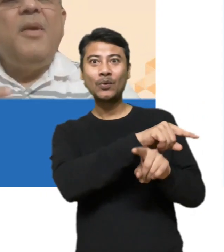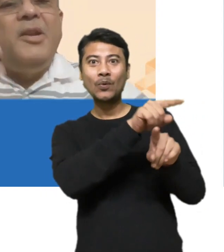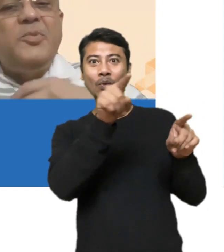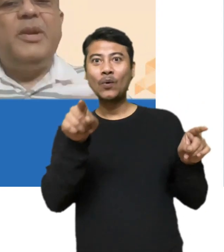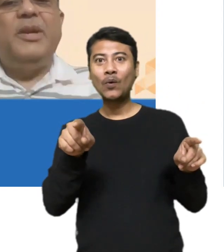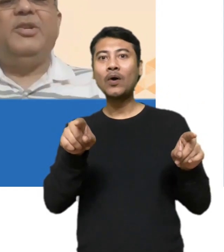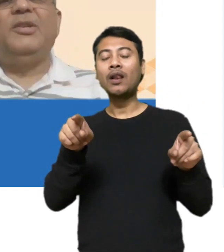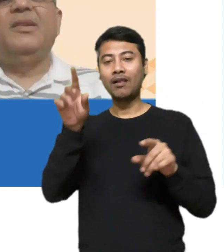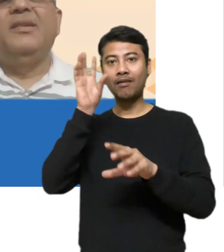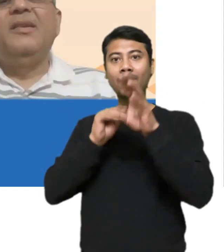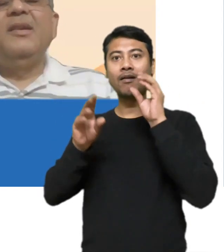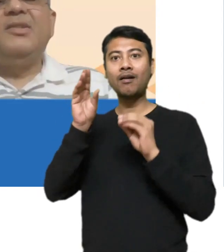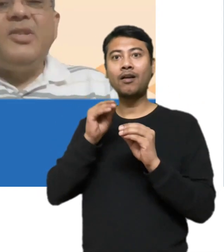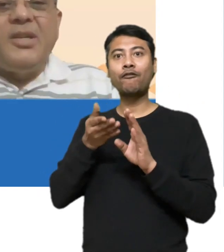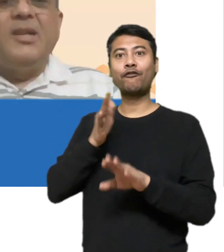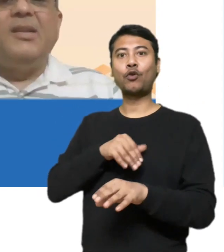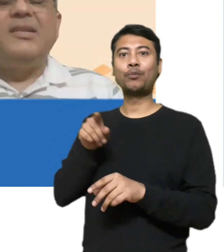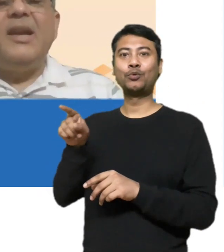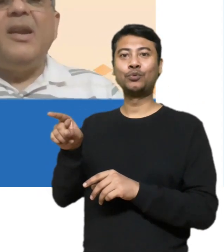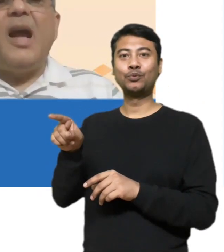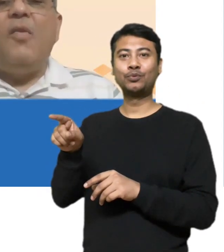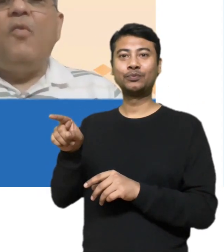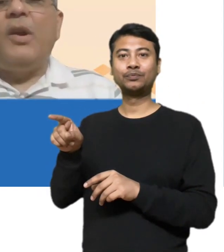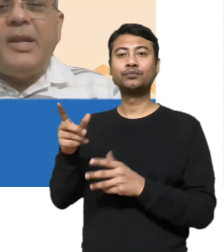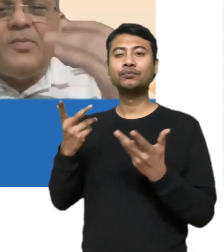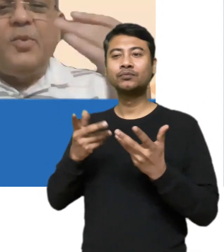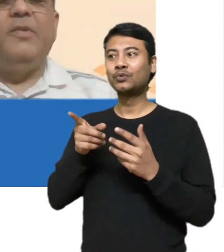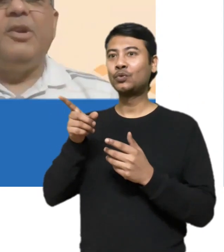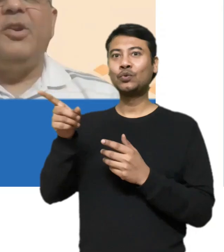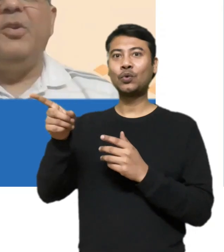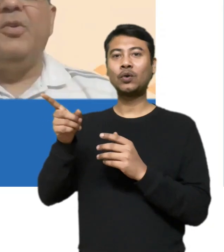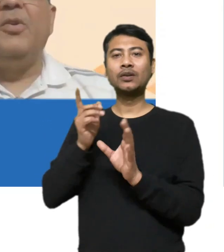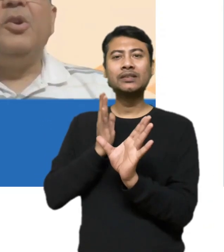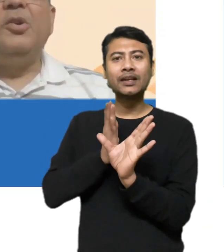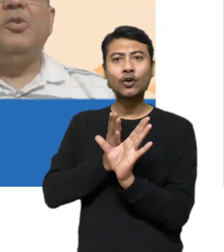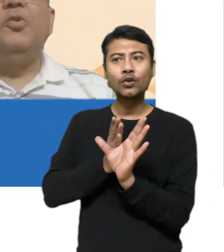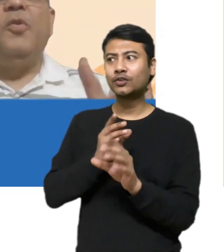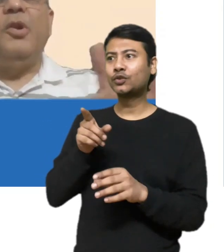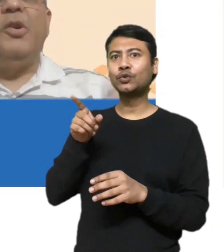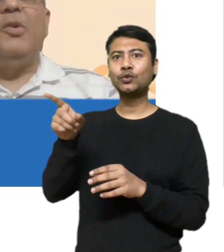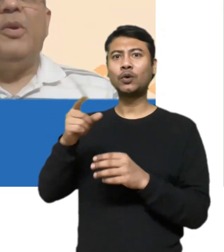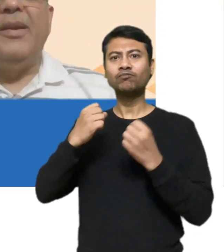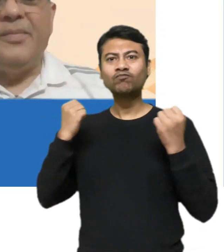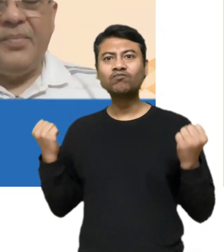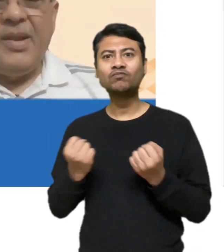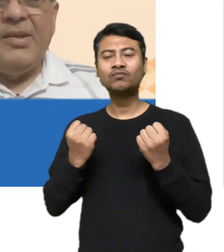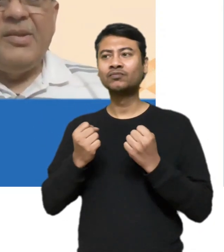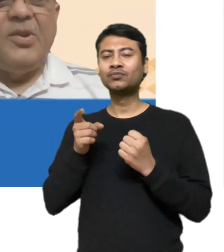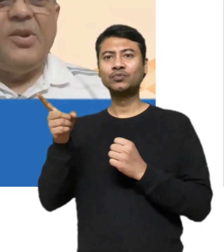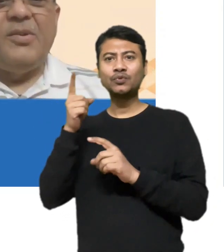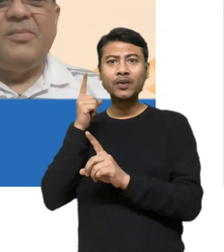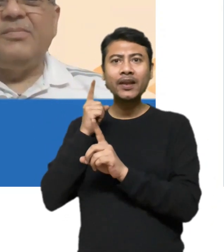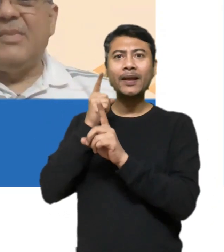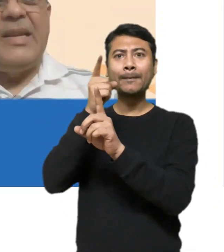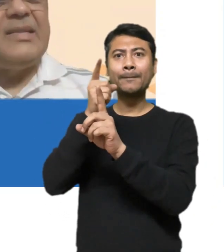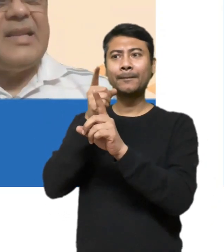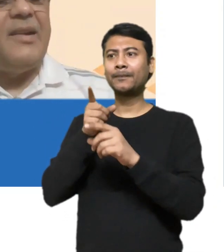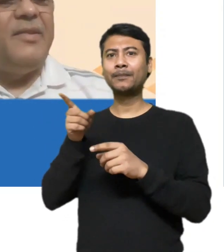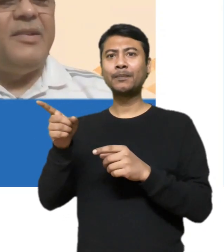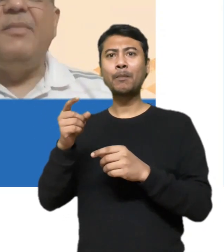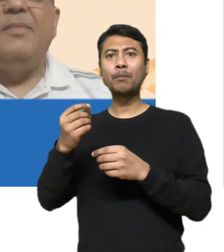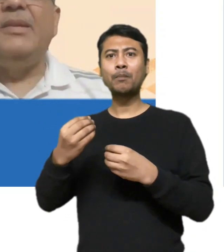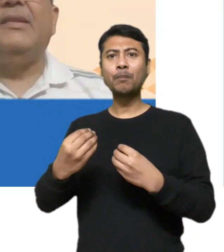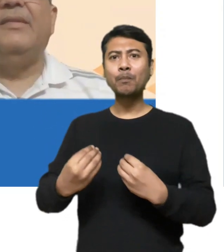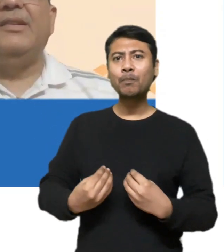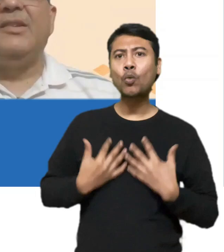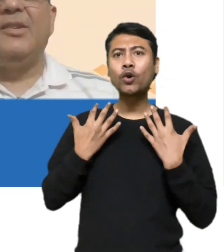psyche, inspiration, struggles, and what has motivated you to do what you are doing. So let's start